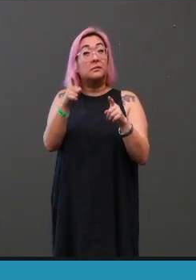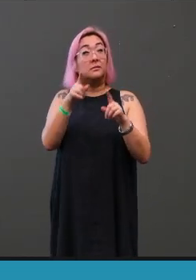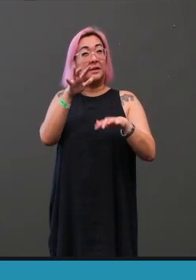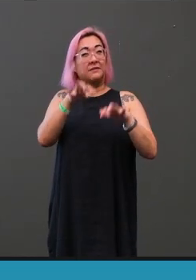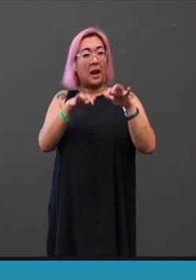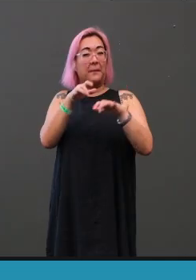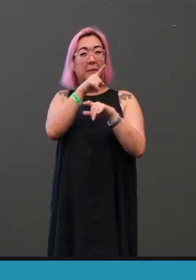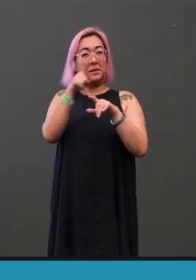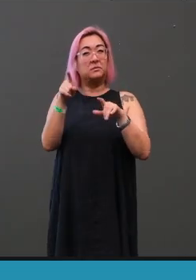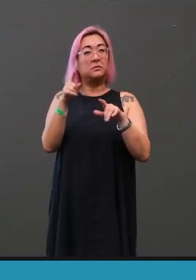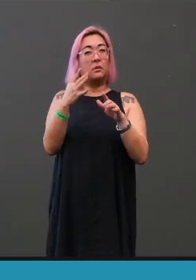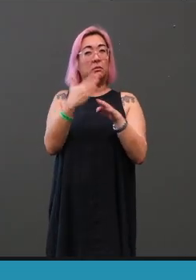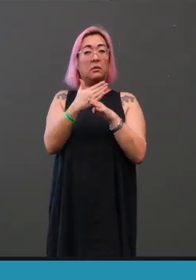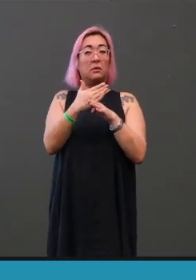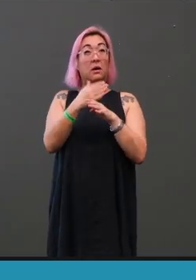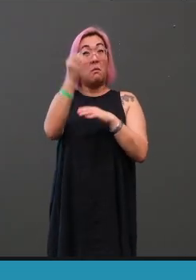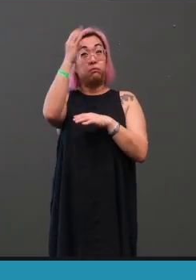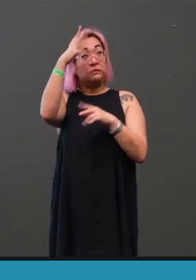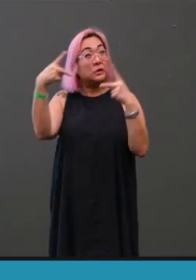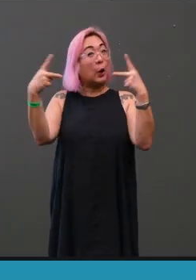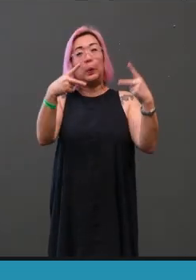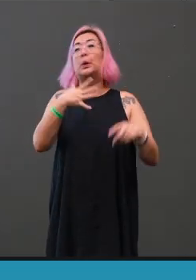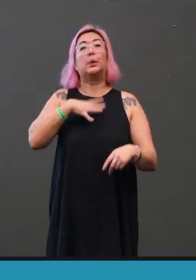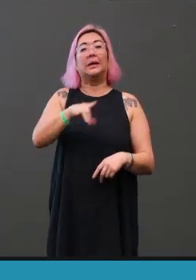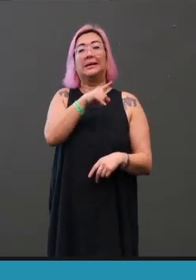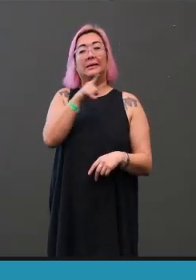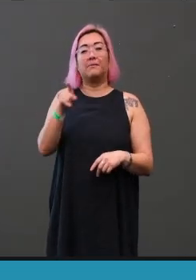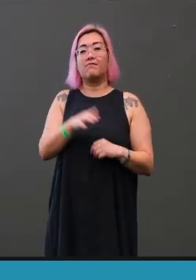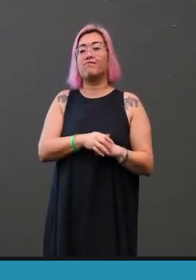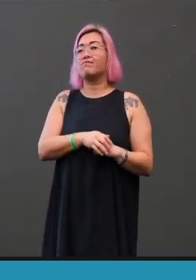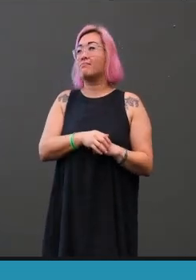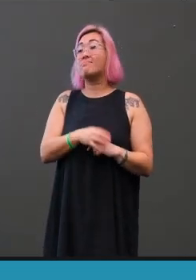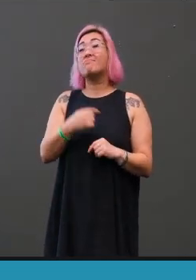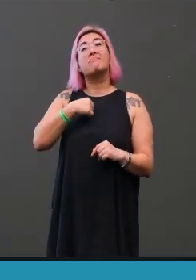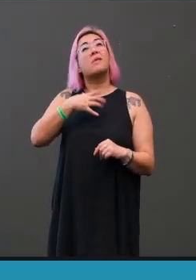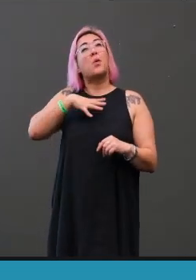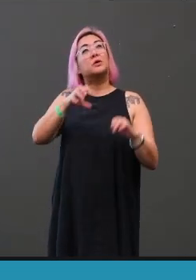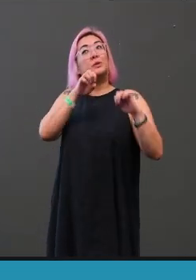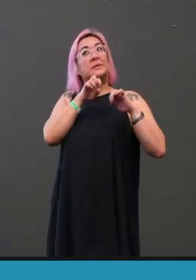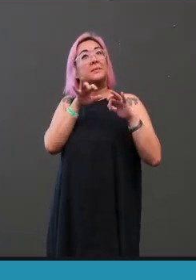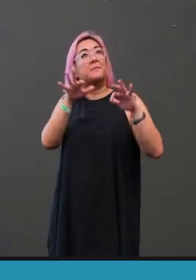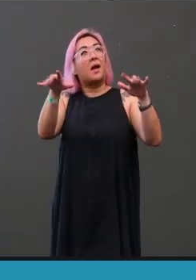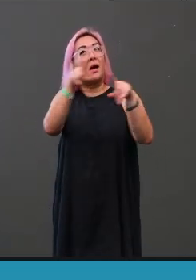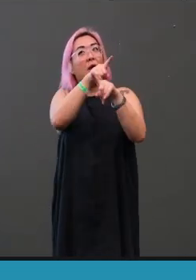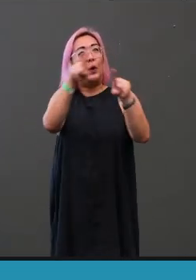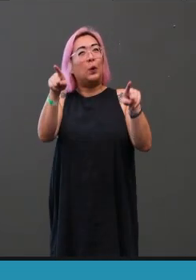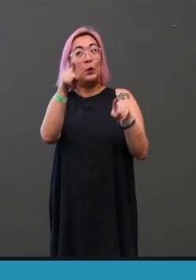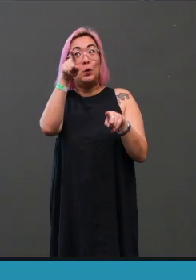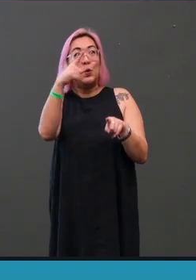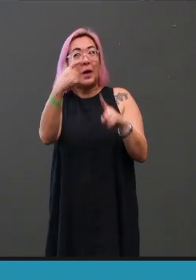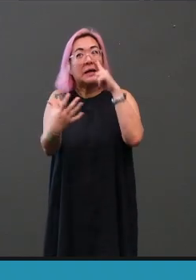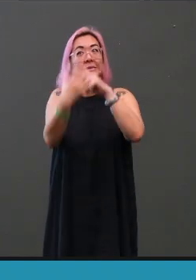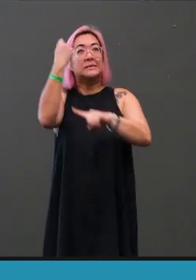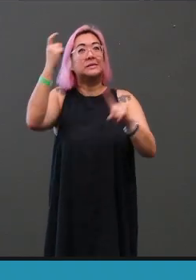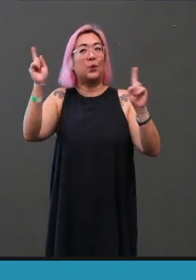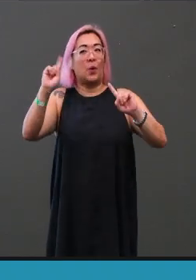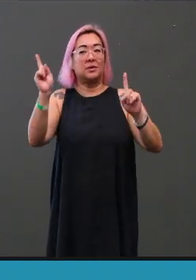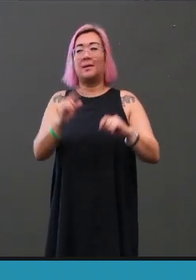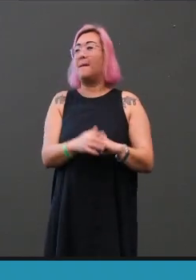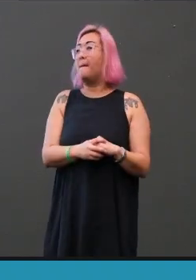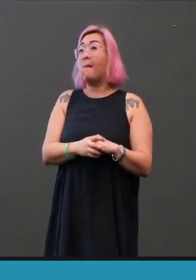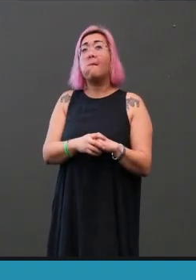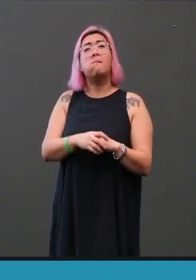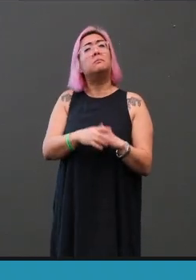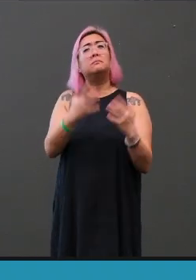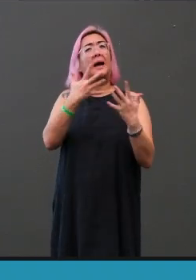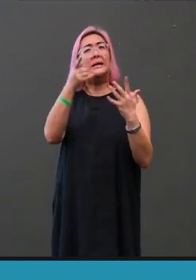nicely. So I want to inspire you what you can do in your game. So if you want to go more into depth on something, just grab me after the